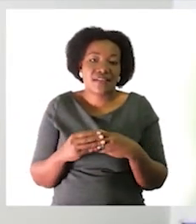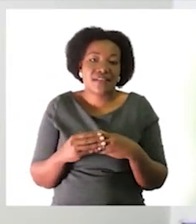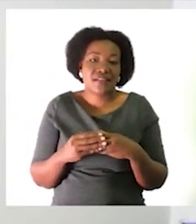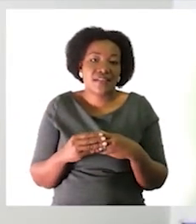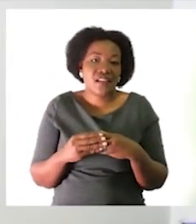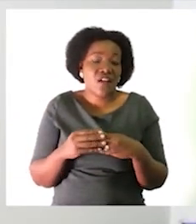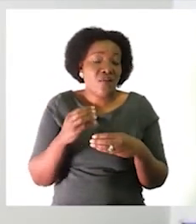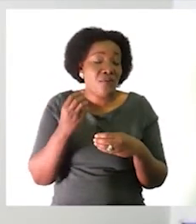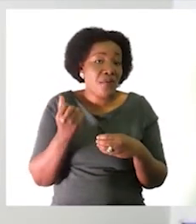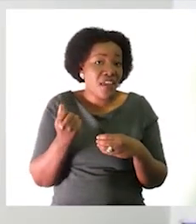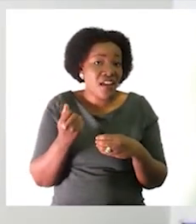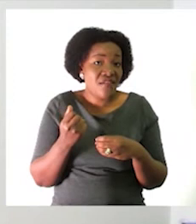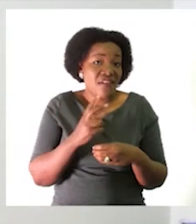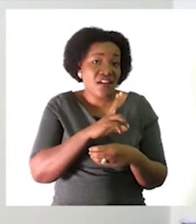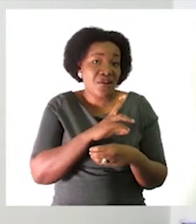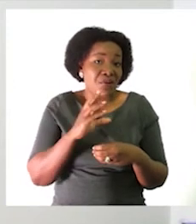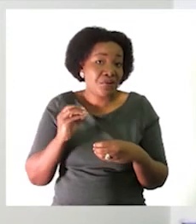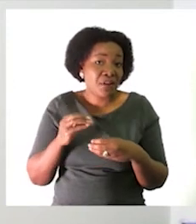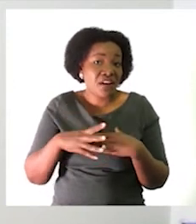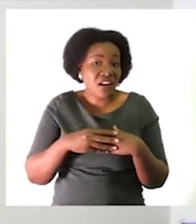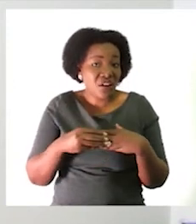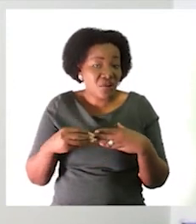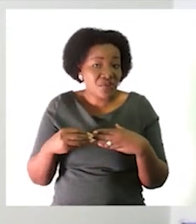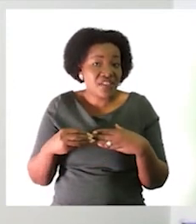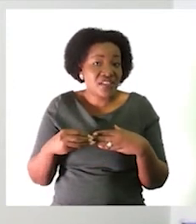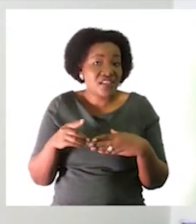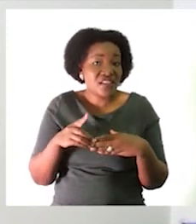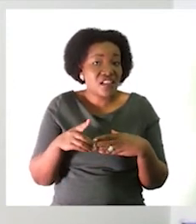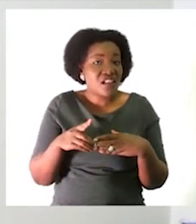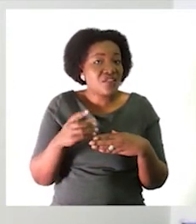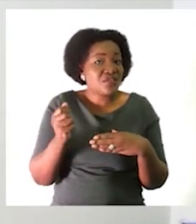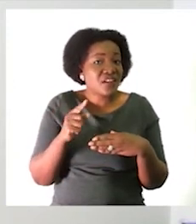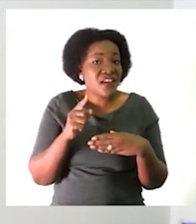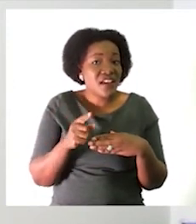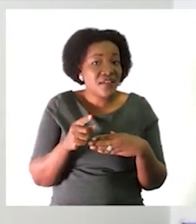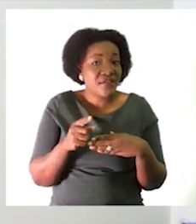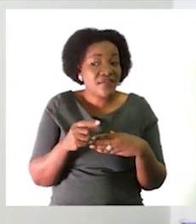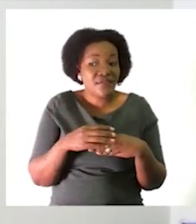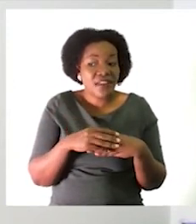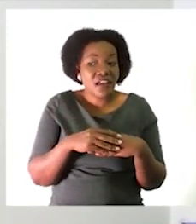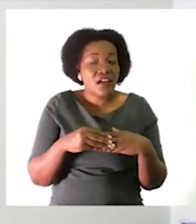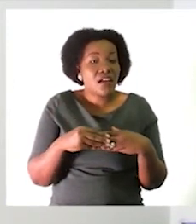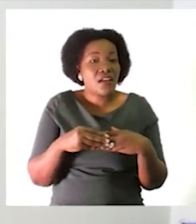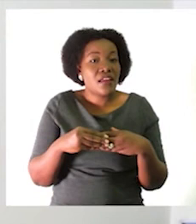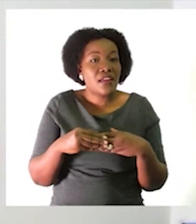have a $20 note. You can see even the notes are being put for you there. So it makes it easier for you. So we